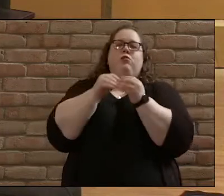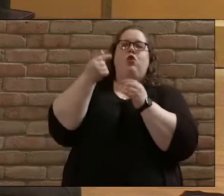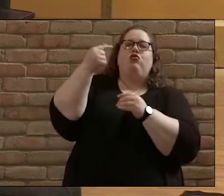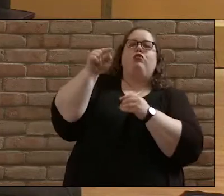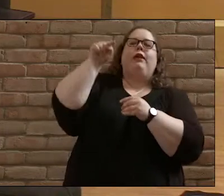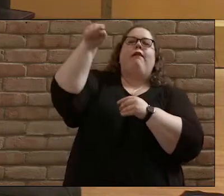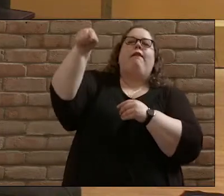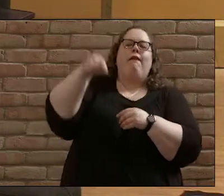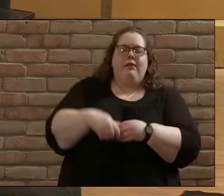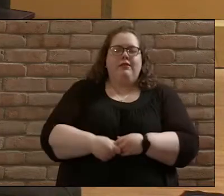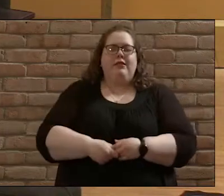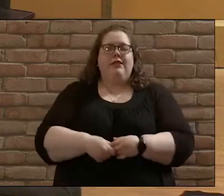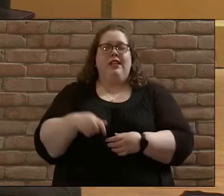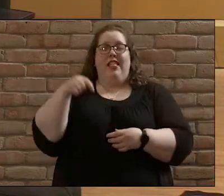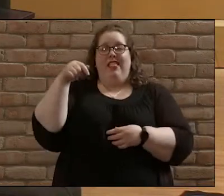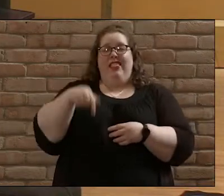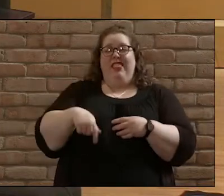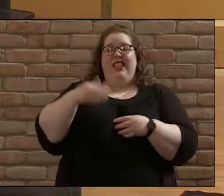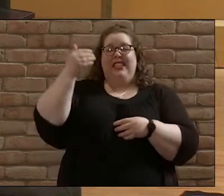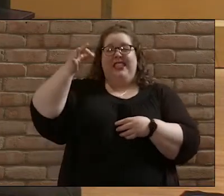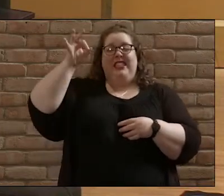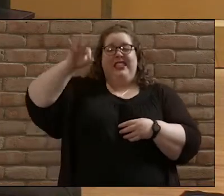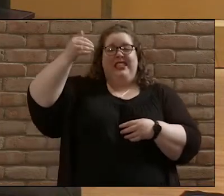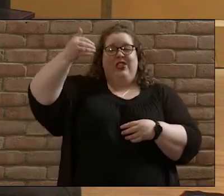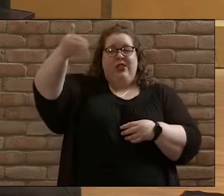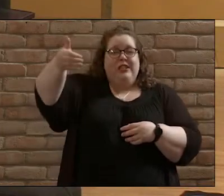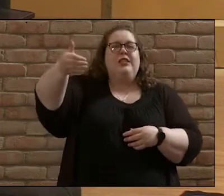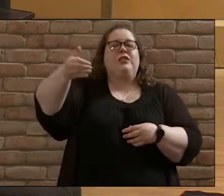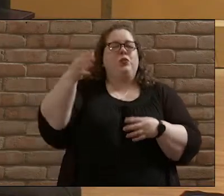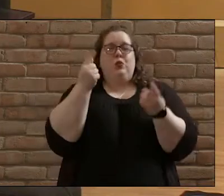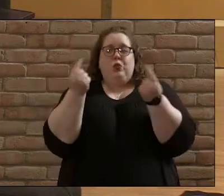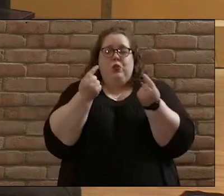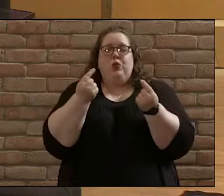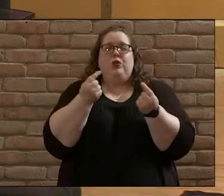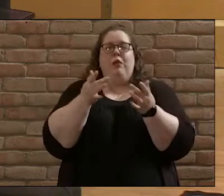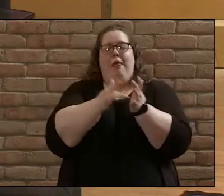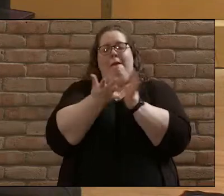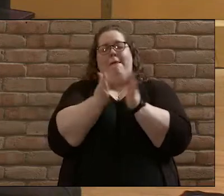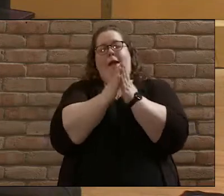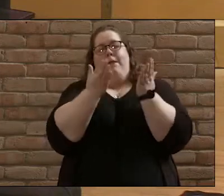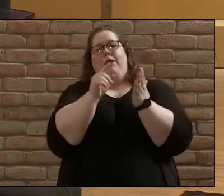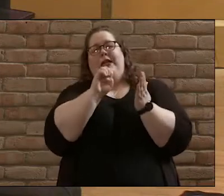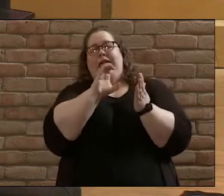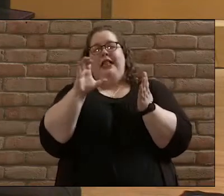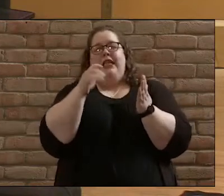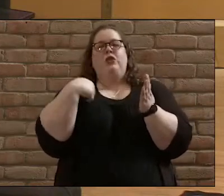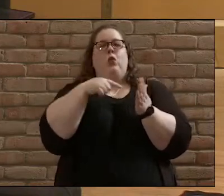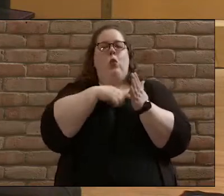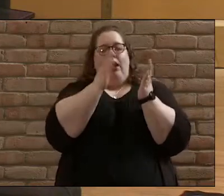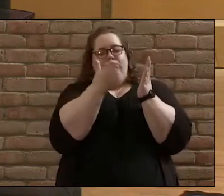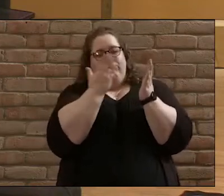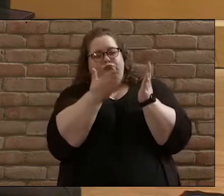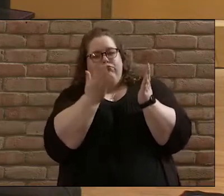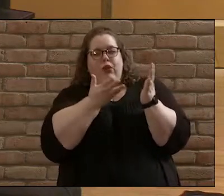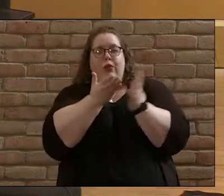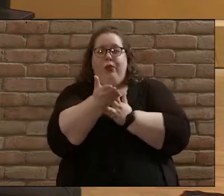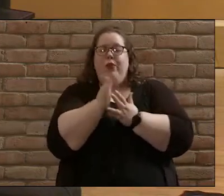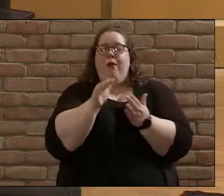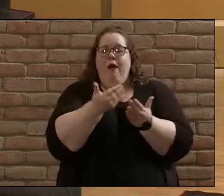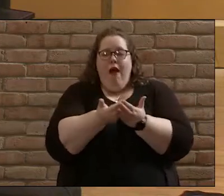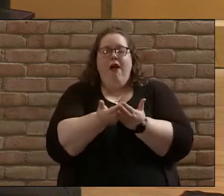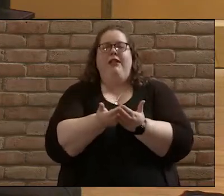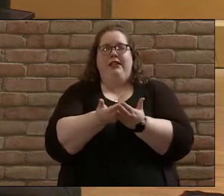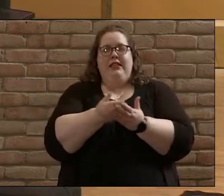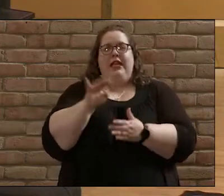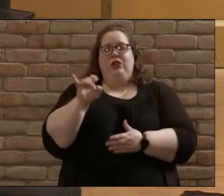entire book of Ecclesiastes. And as we finish up on the 4th of July, we have a really awesome opportunity to